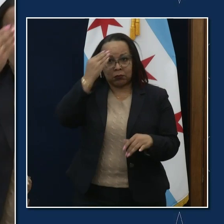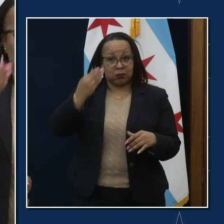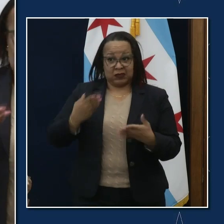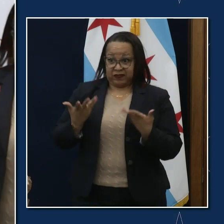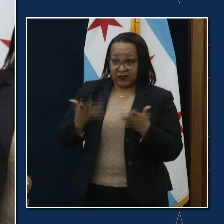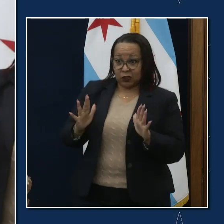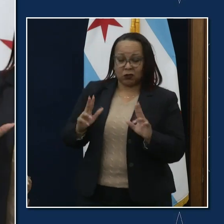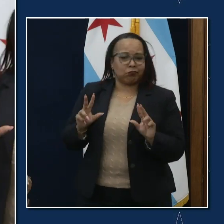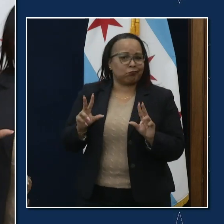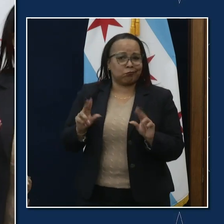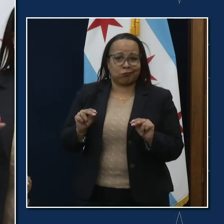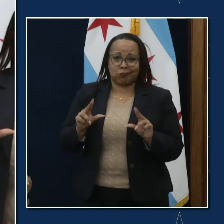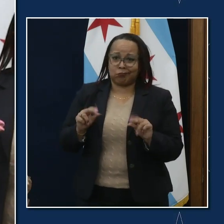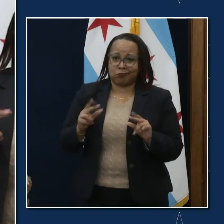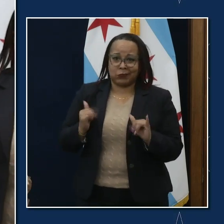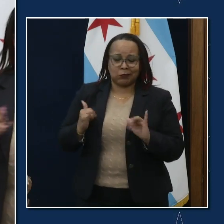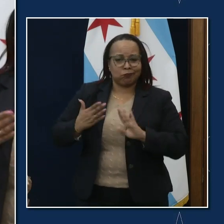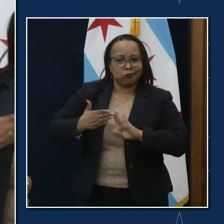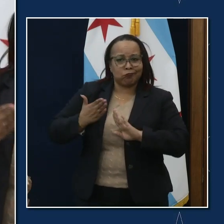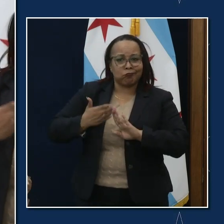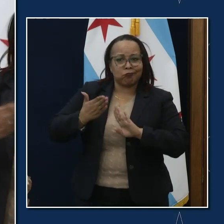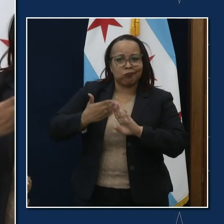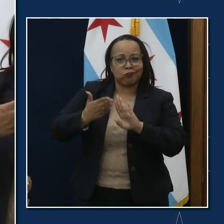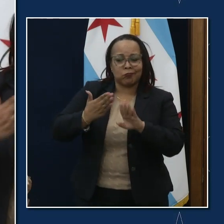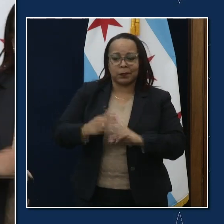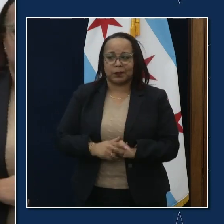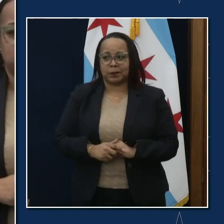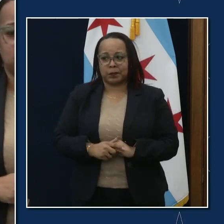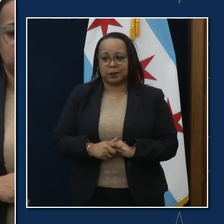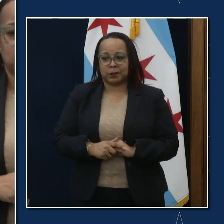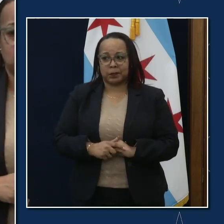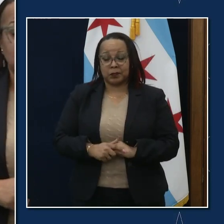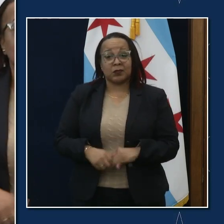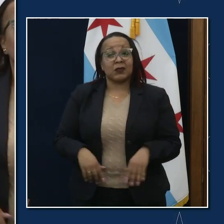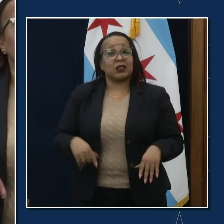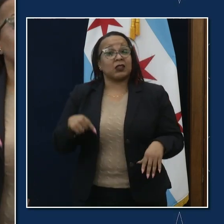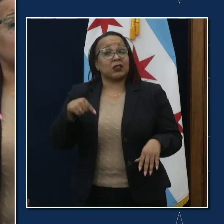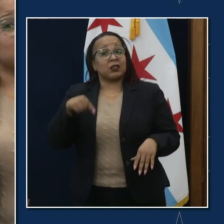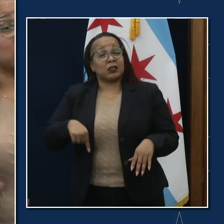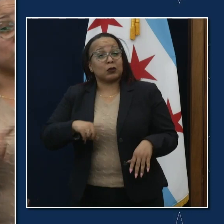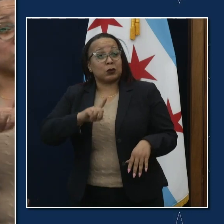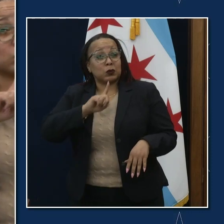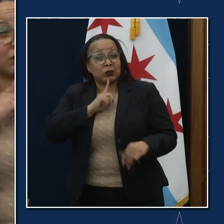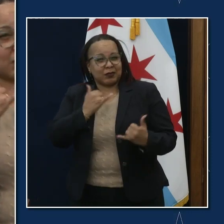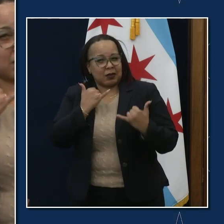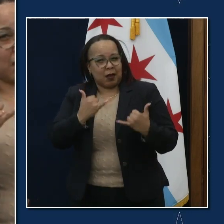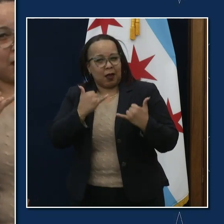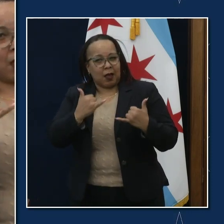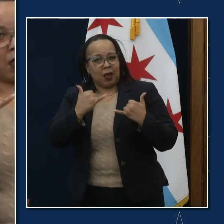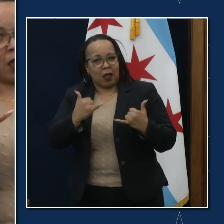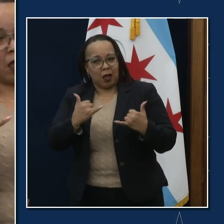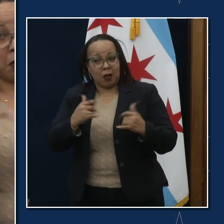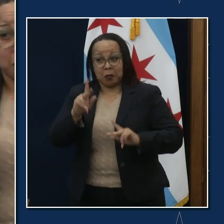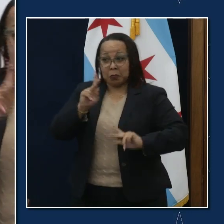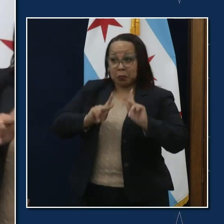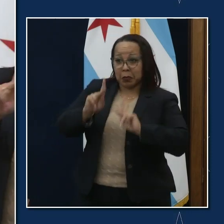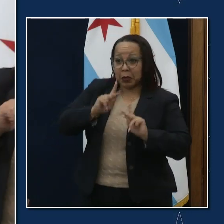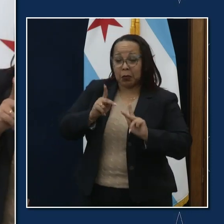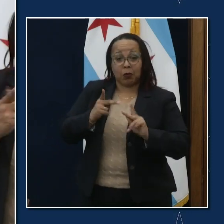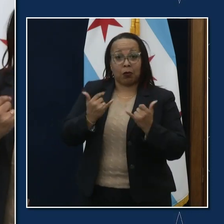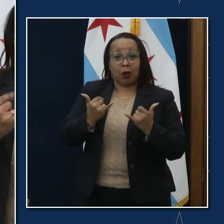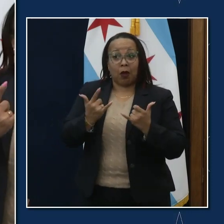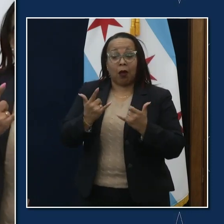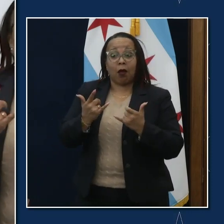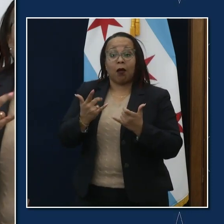COVID because COVID is not done with us. This is especially true now as more and more people spend their